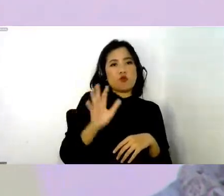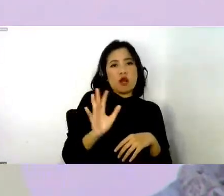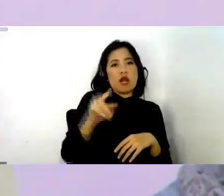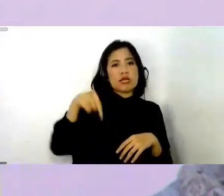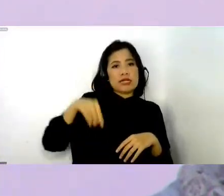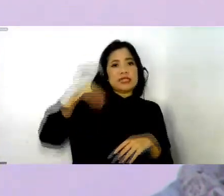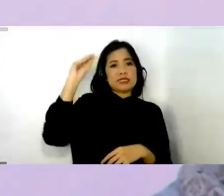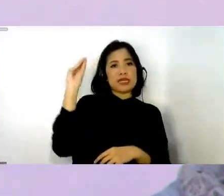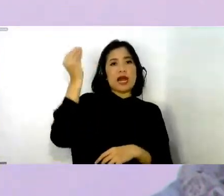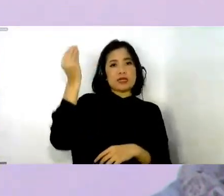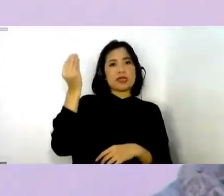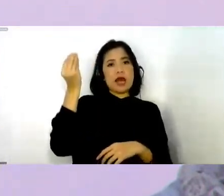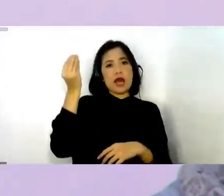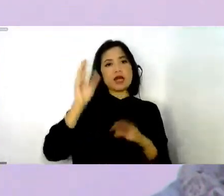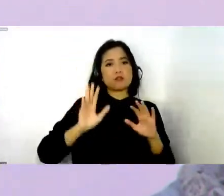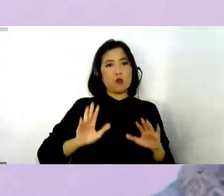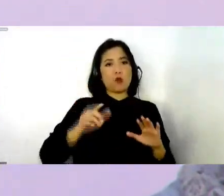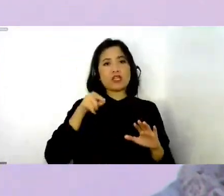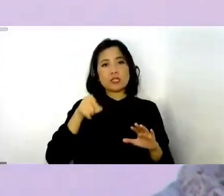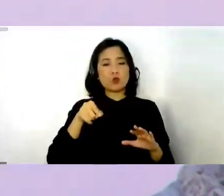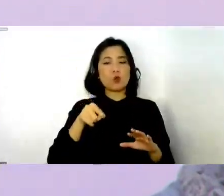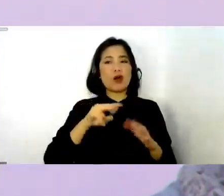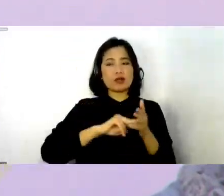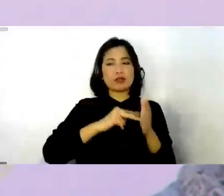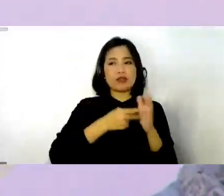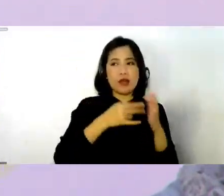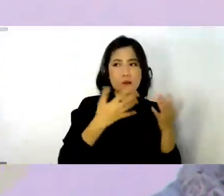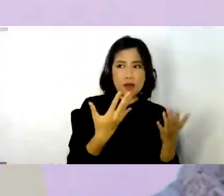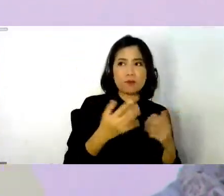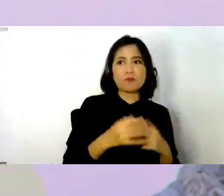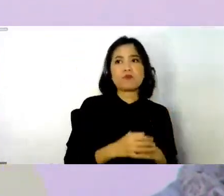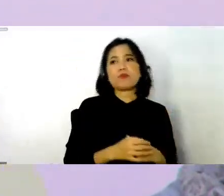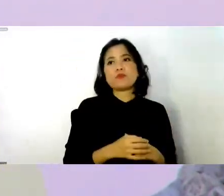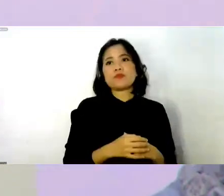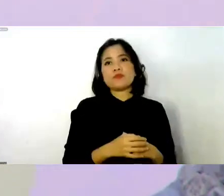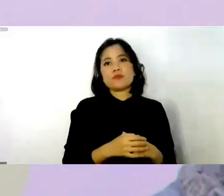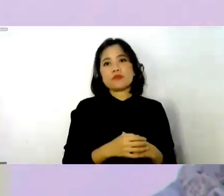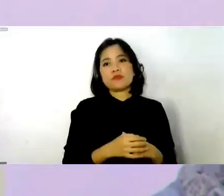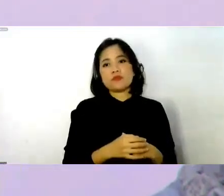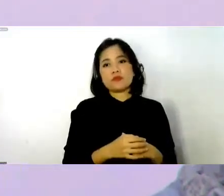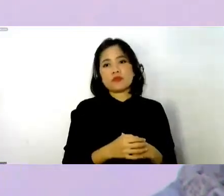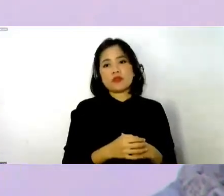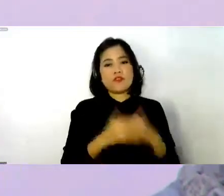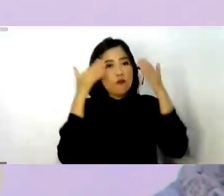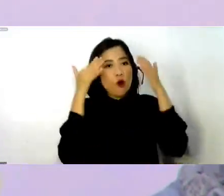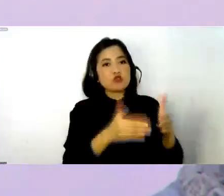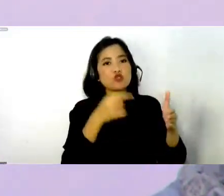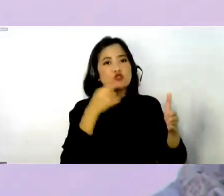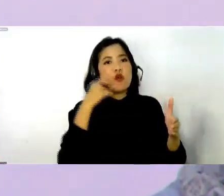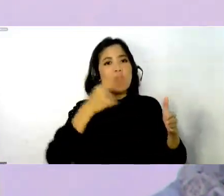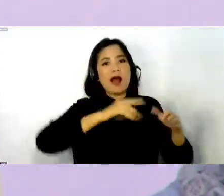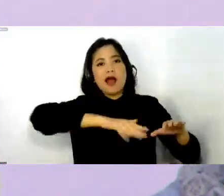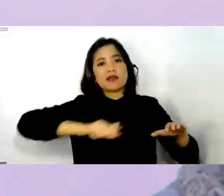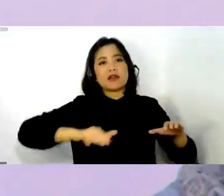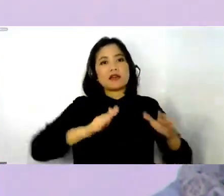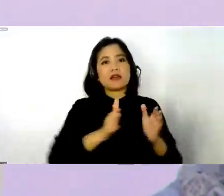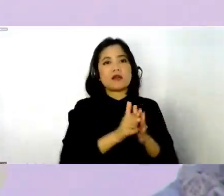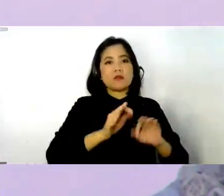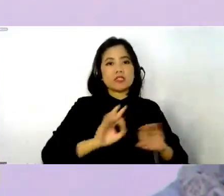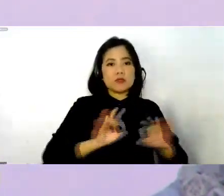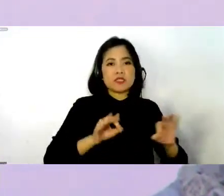then if we are trying to look one by one, of course, very quickly, let's